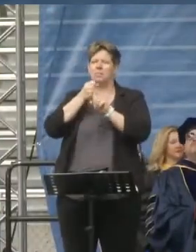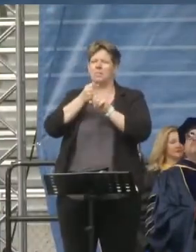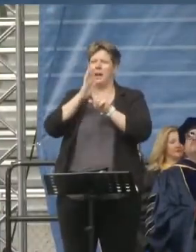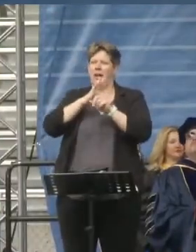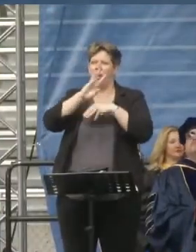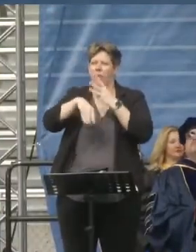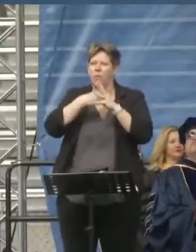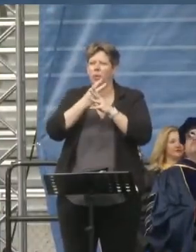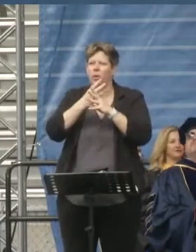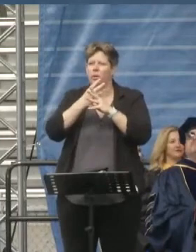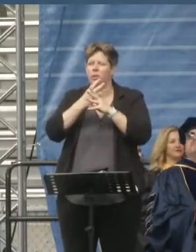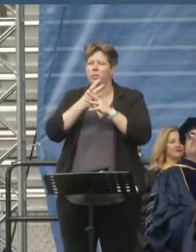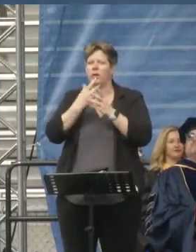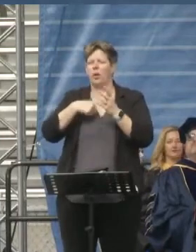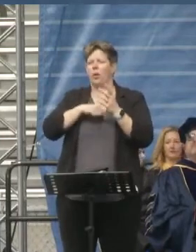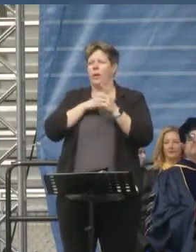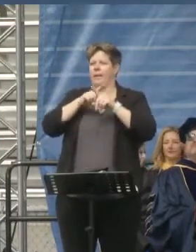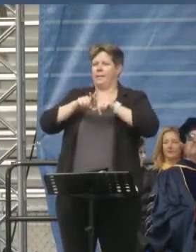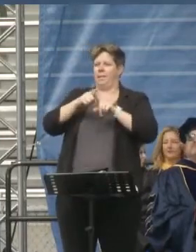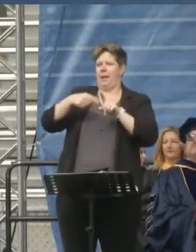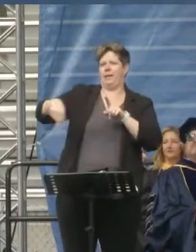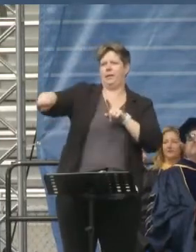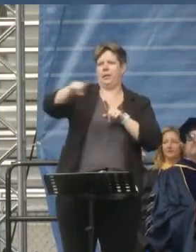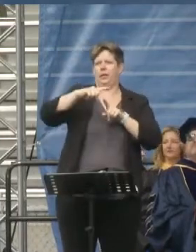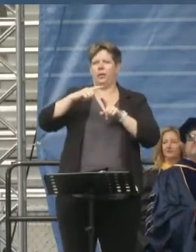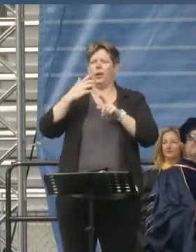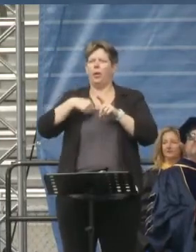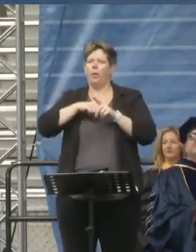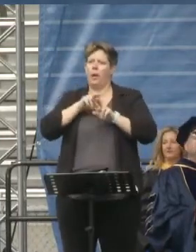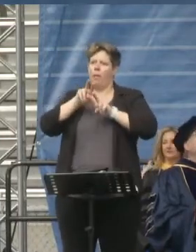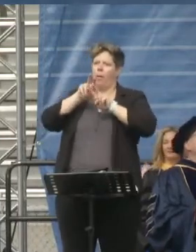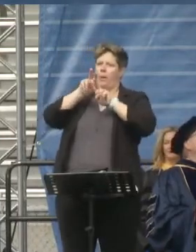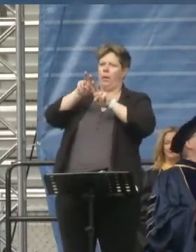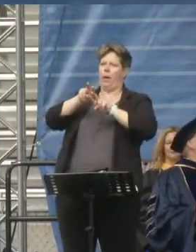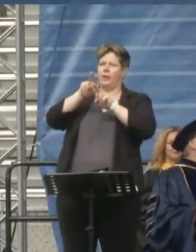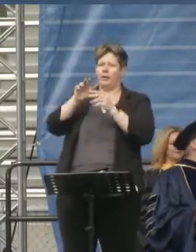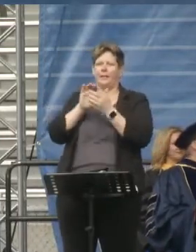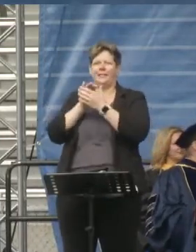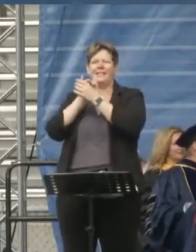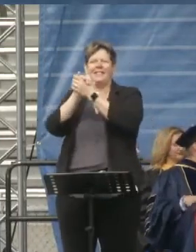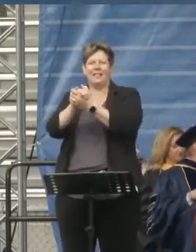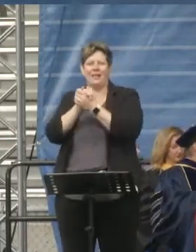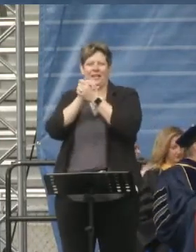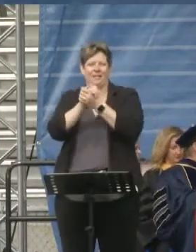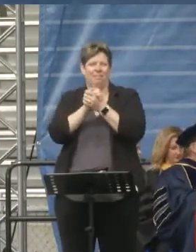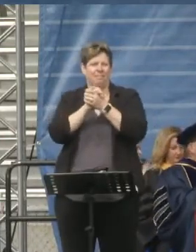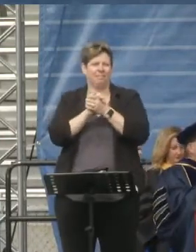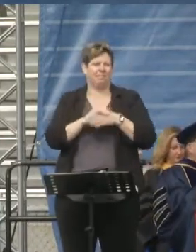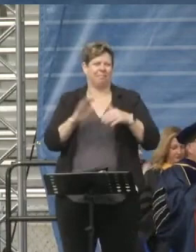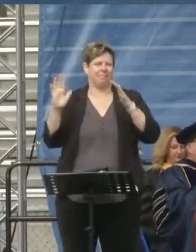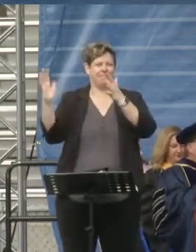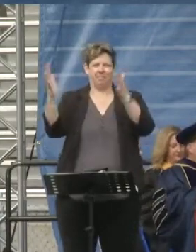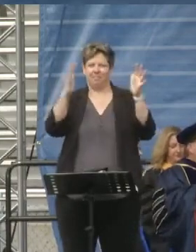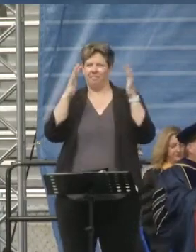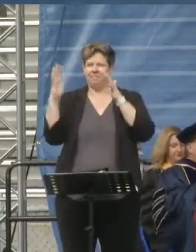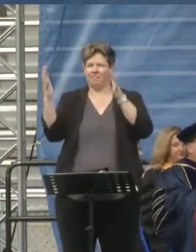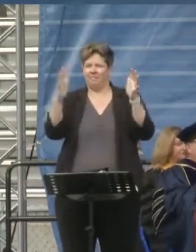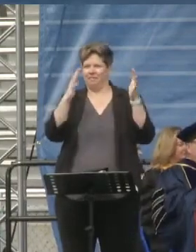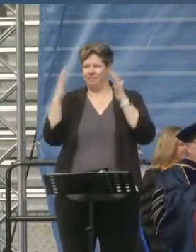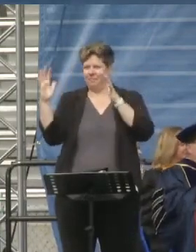We're counting on you, and we will be watching. Congratulations.